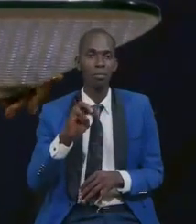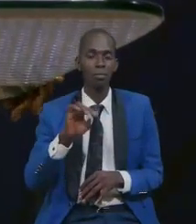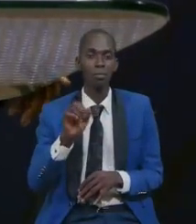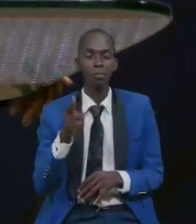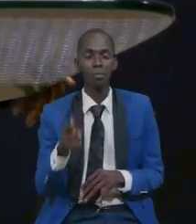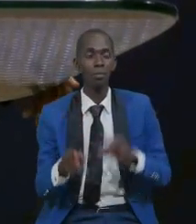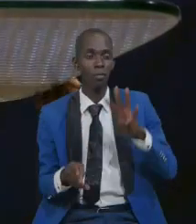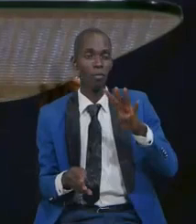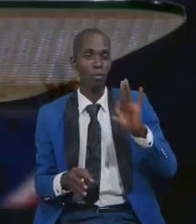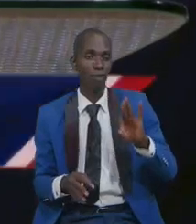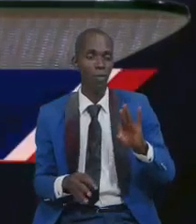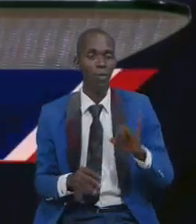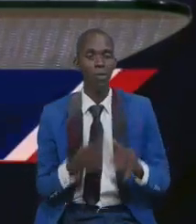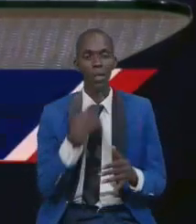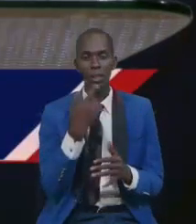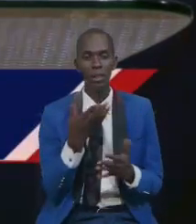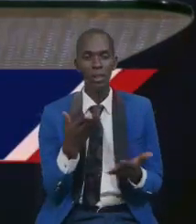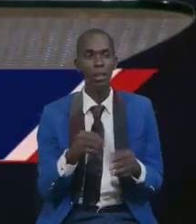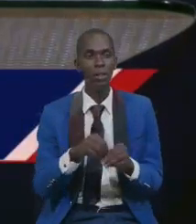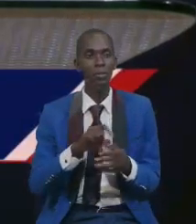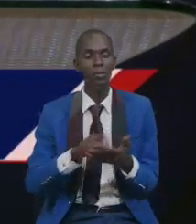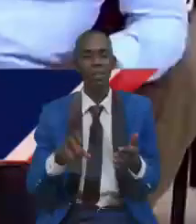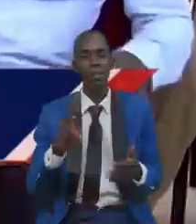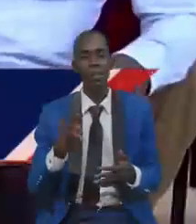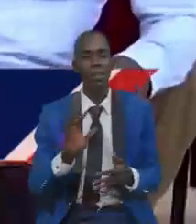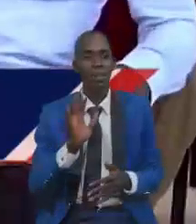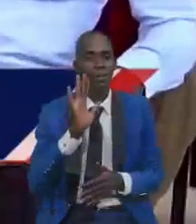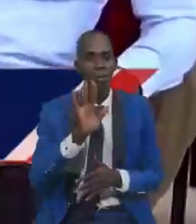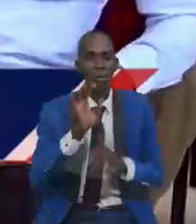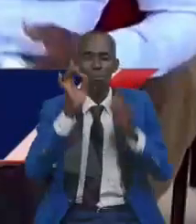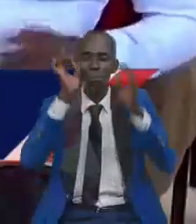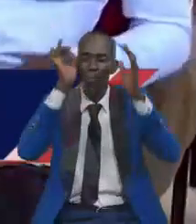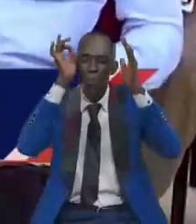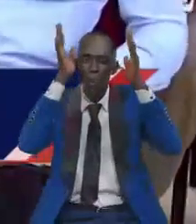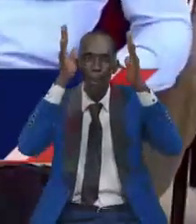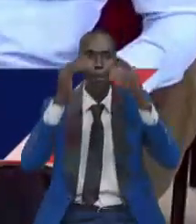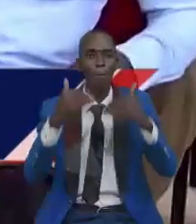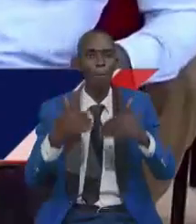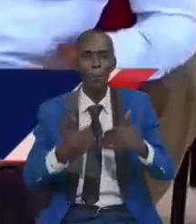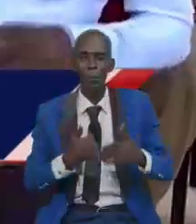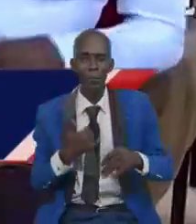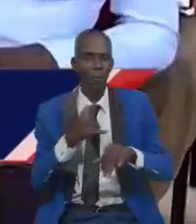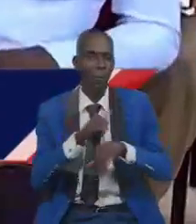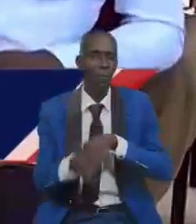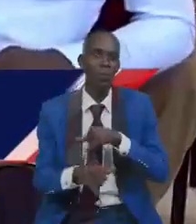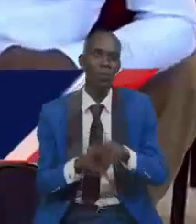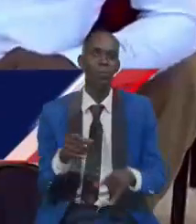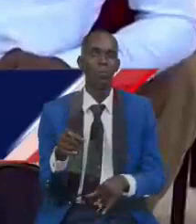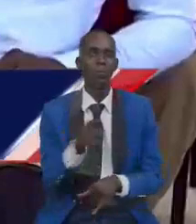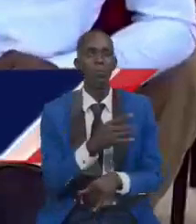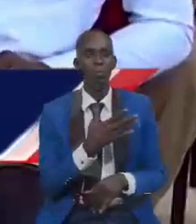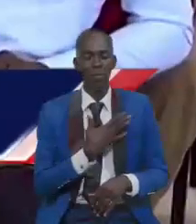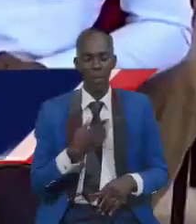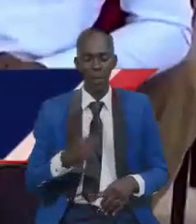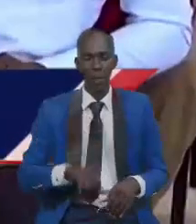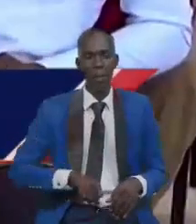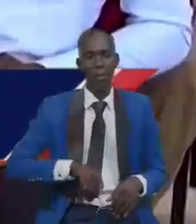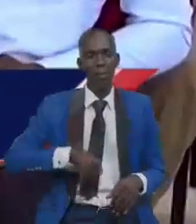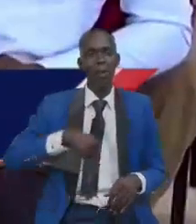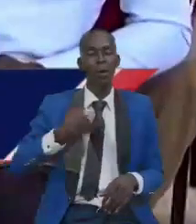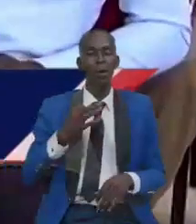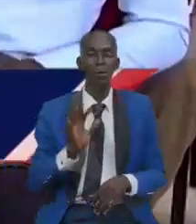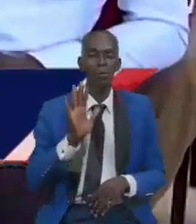thy terribleness has deceived thee, and the pride of